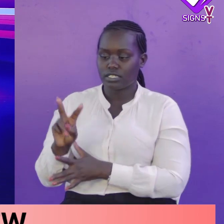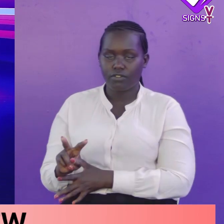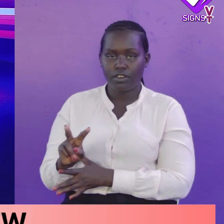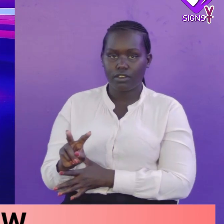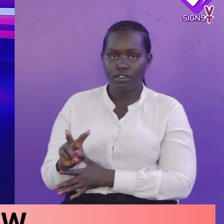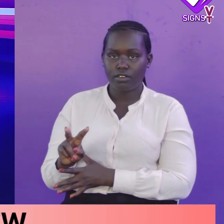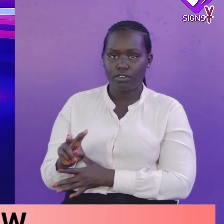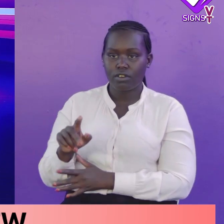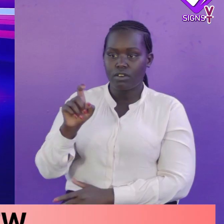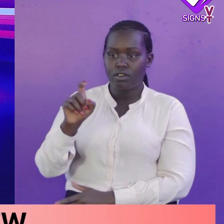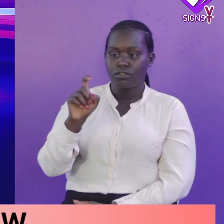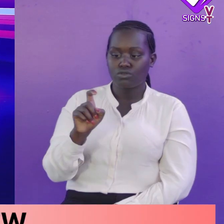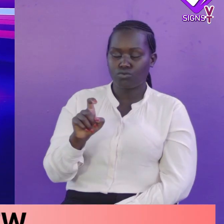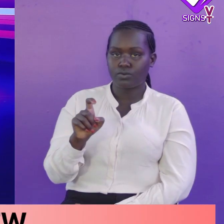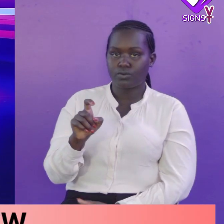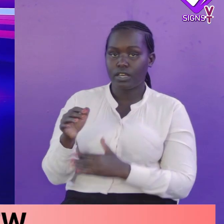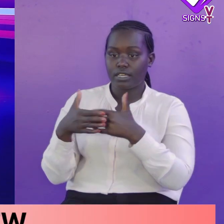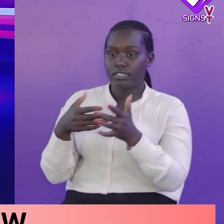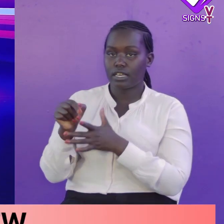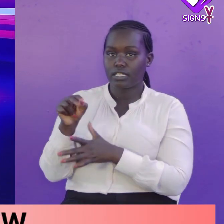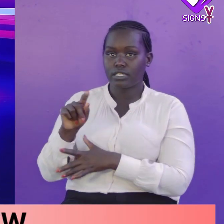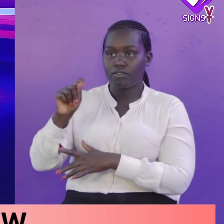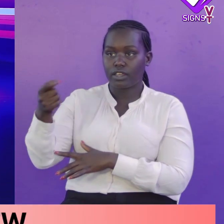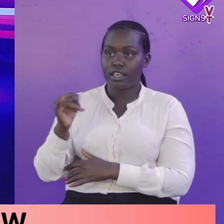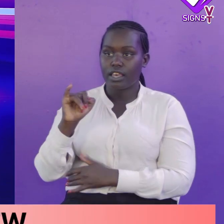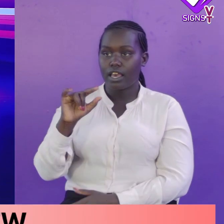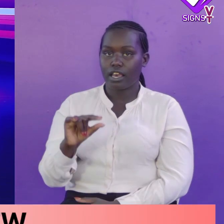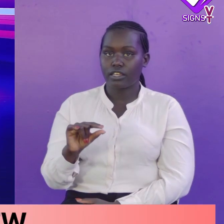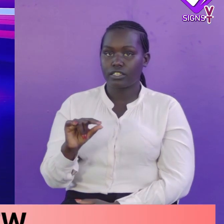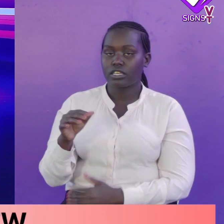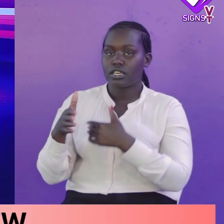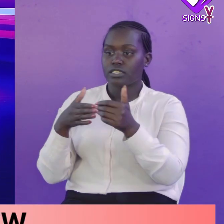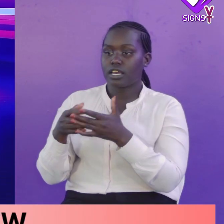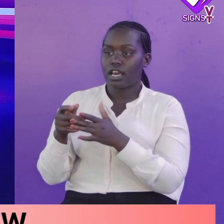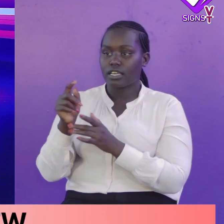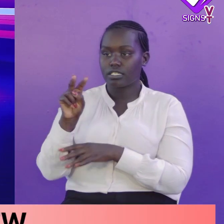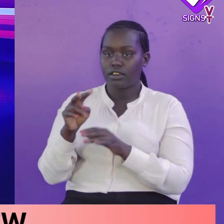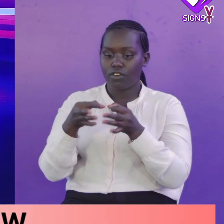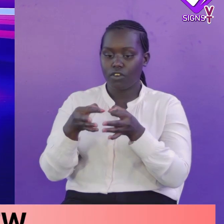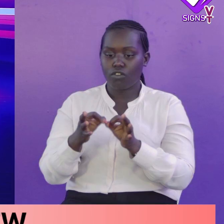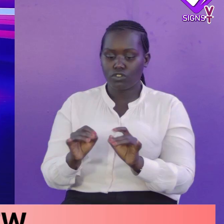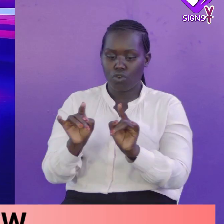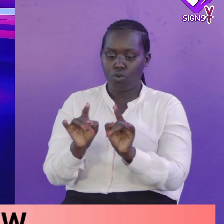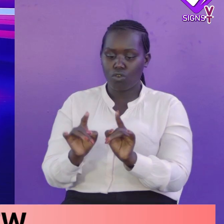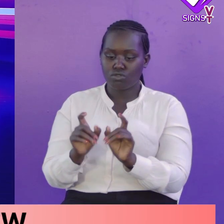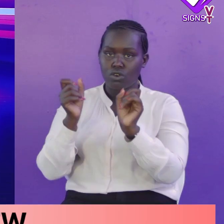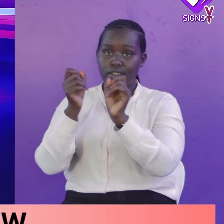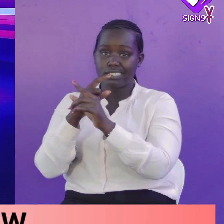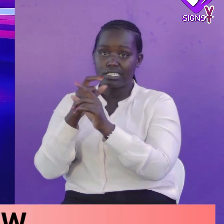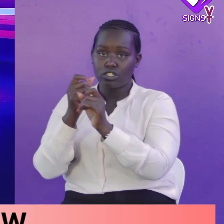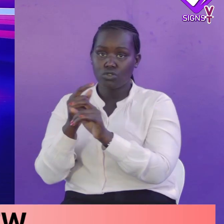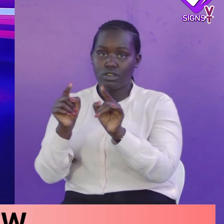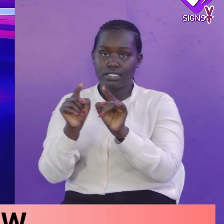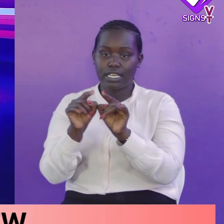page. X, Science TV Kenya. Instagram, Science TV Official. We are also on TikTok and YouTube at Science